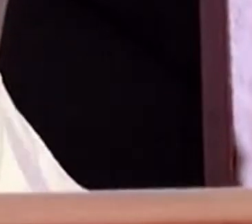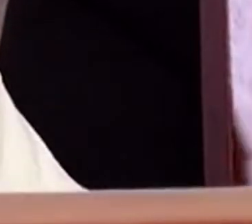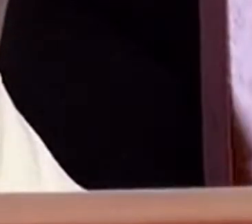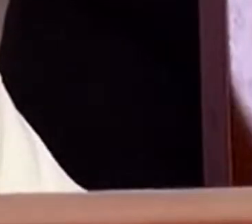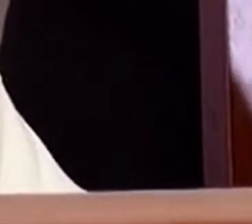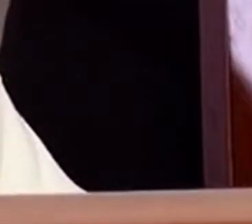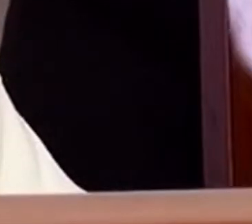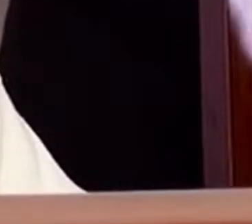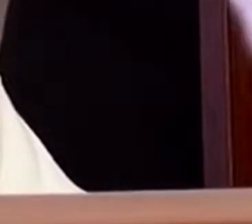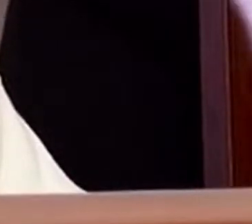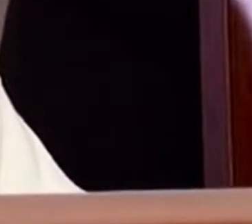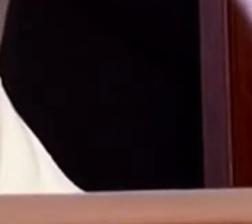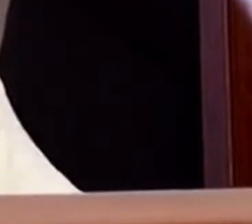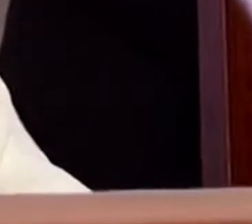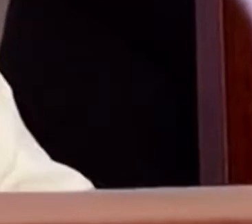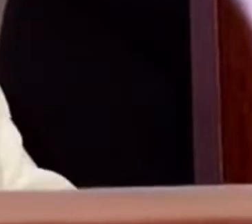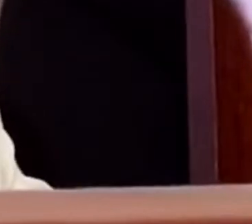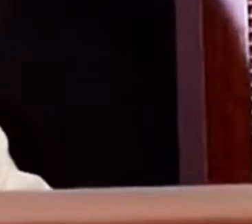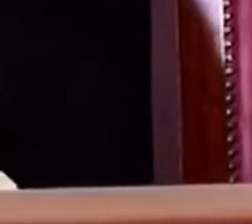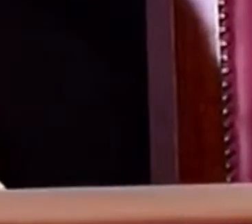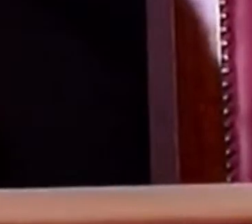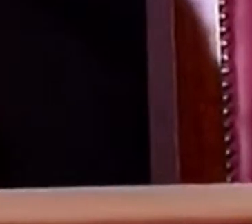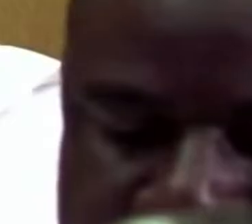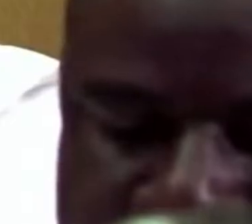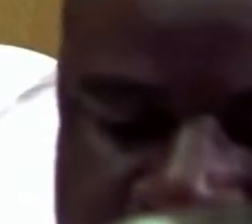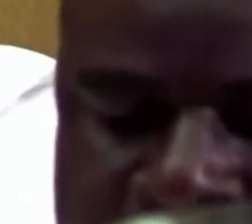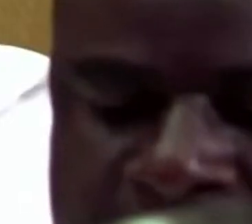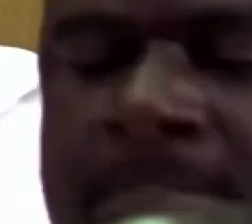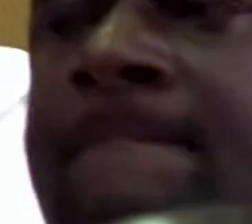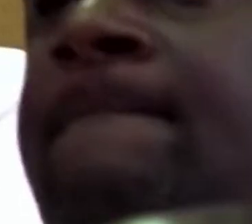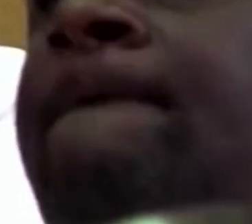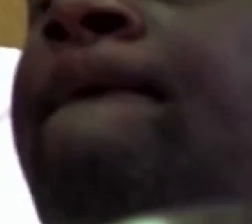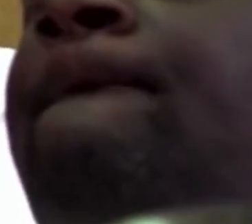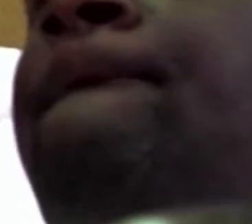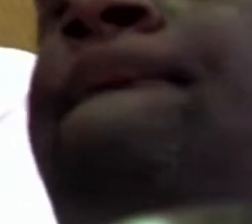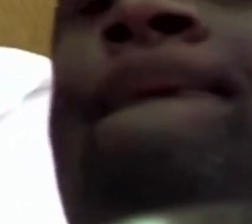Sikanwe stated that the research fair was a good way in enhancing data collection from